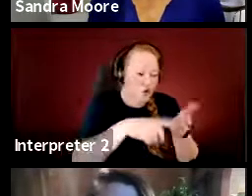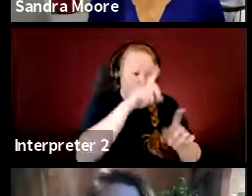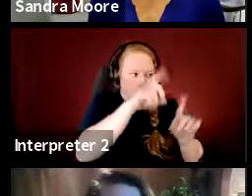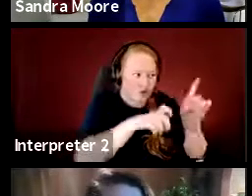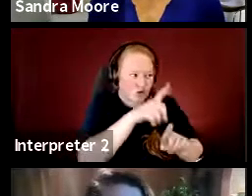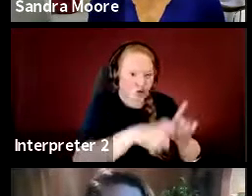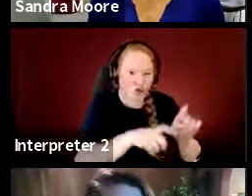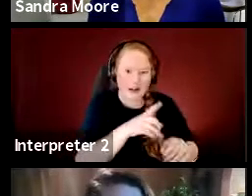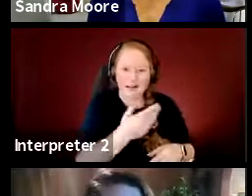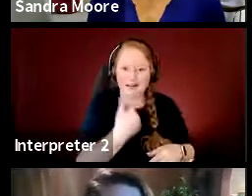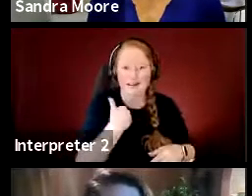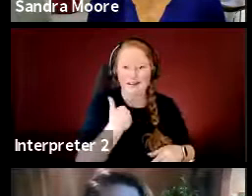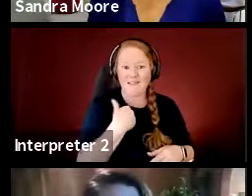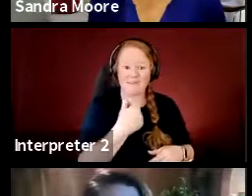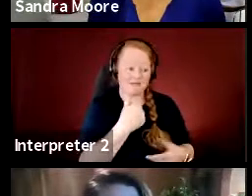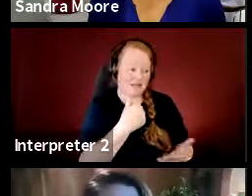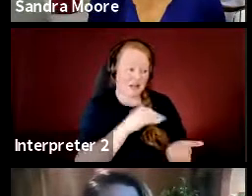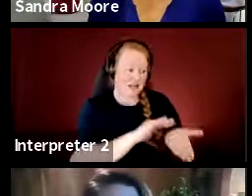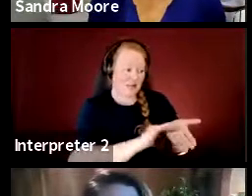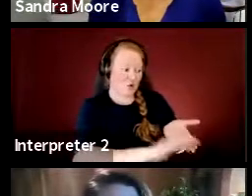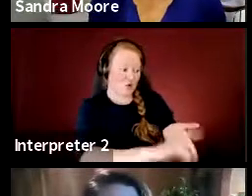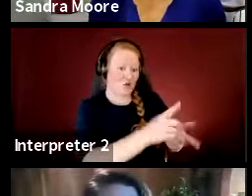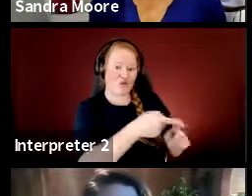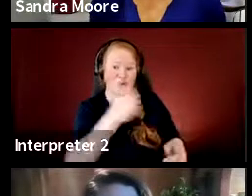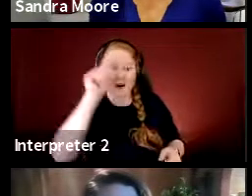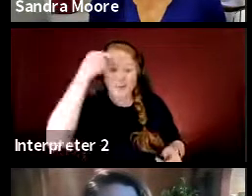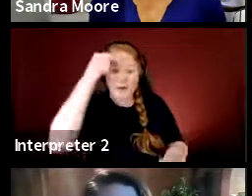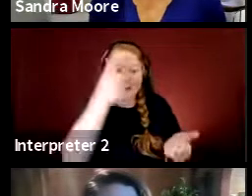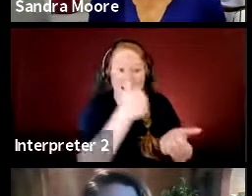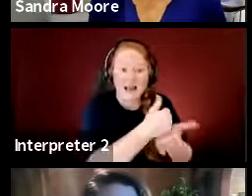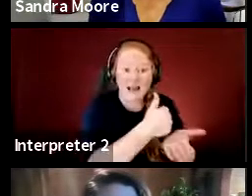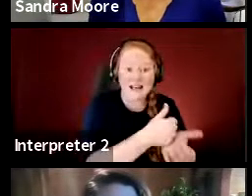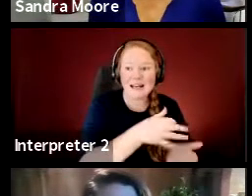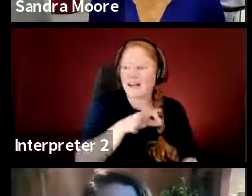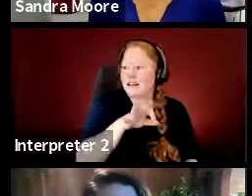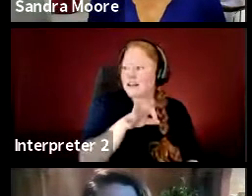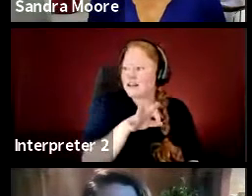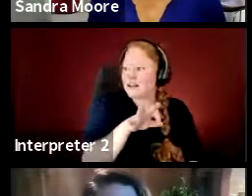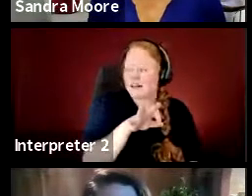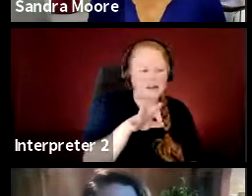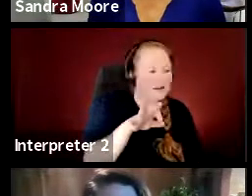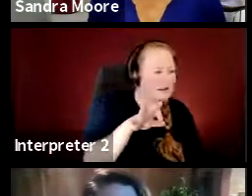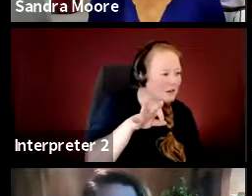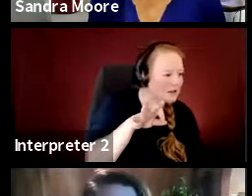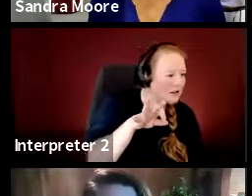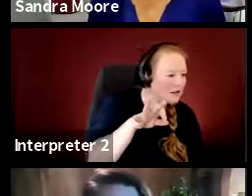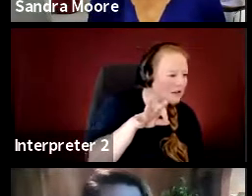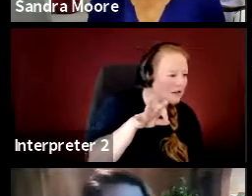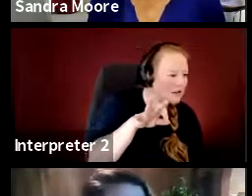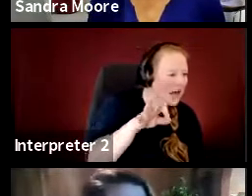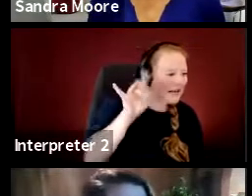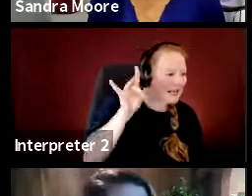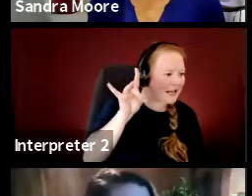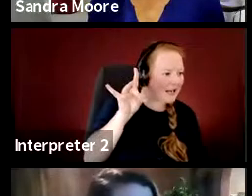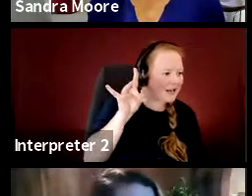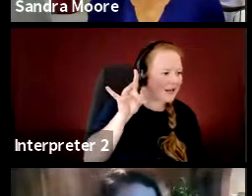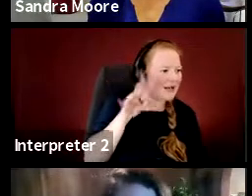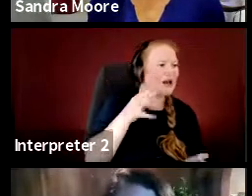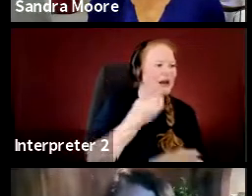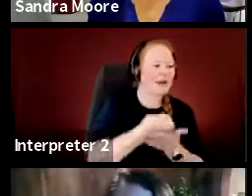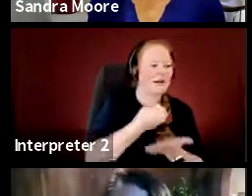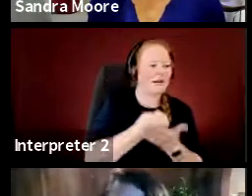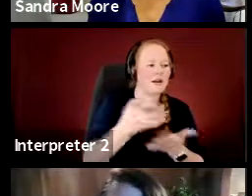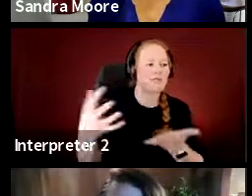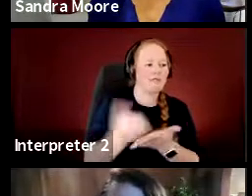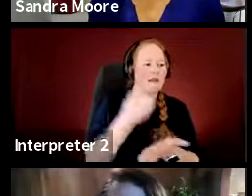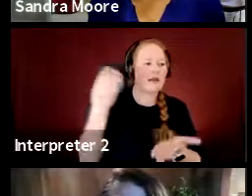current governmental aid, 97% reported experiencing economic income disruption, 98% reported difficulty paying